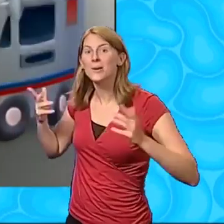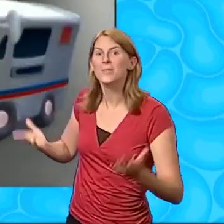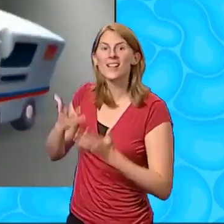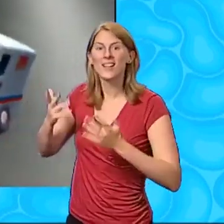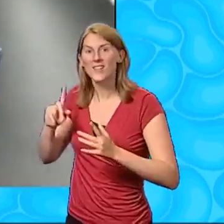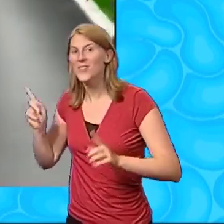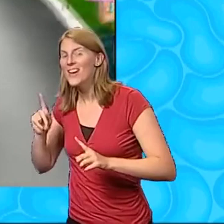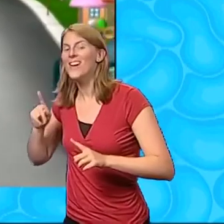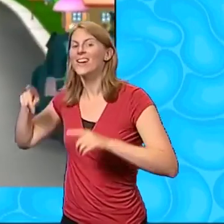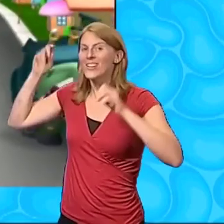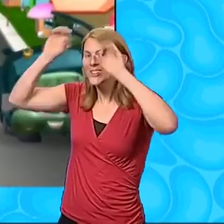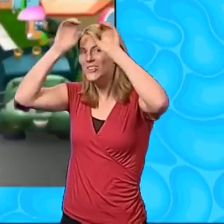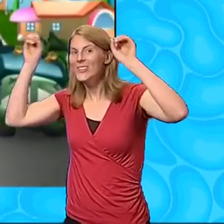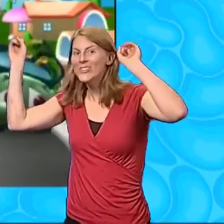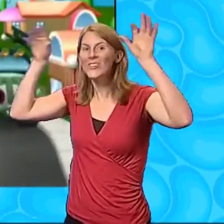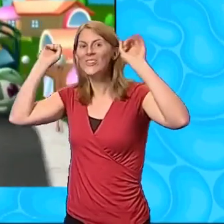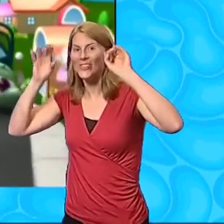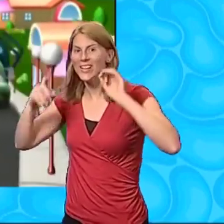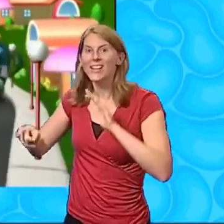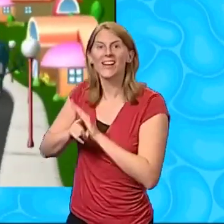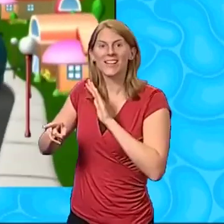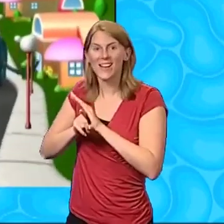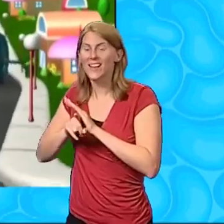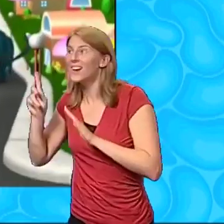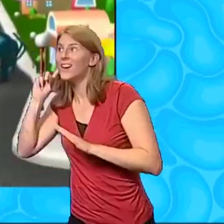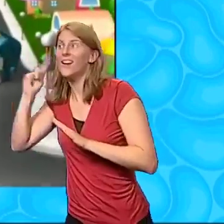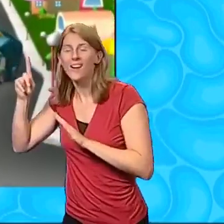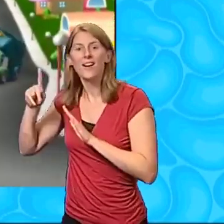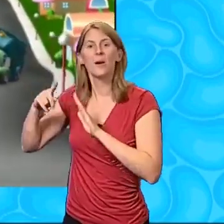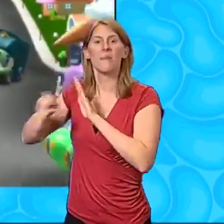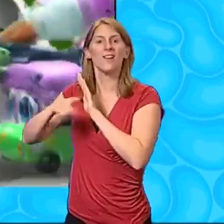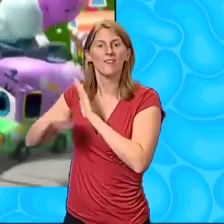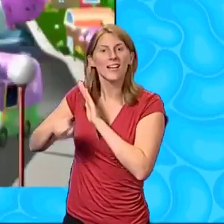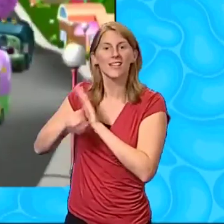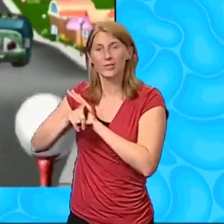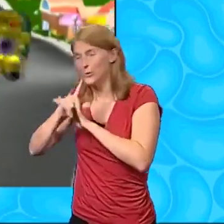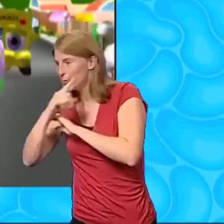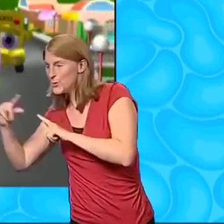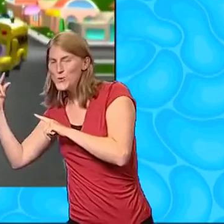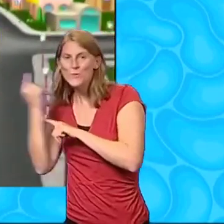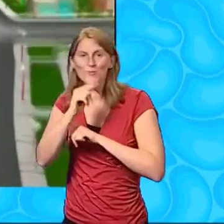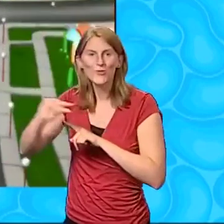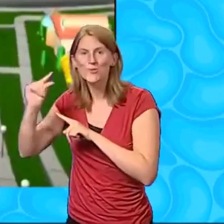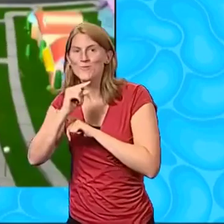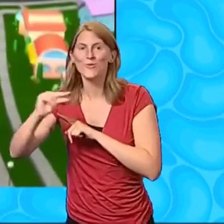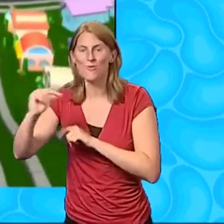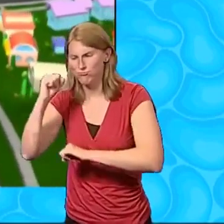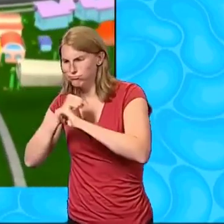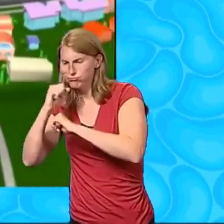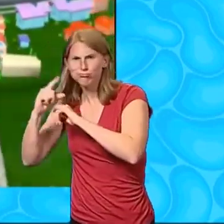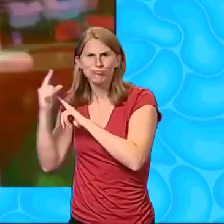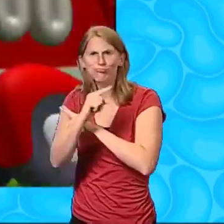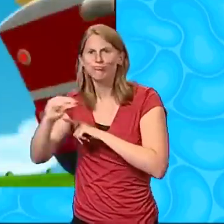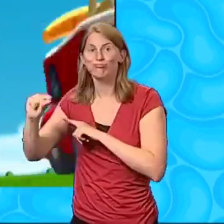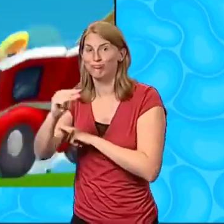clang, clang! Hear the bell ring Zoom, zoom, zoom! Rev up your engines Here comes Finley and all his